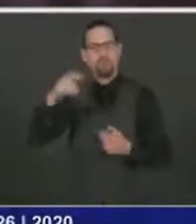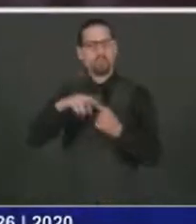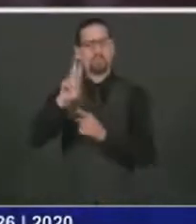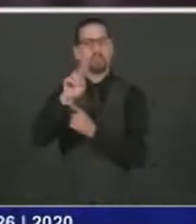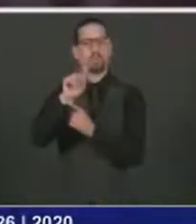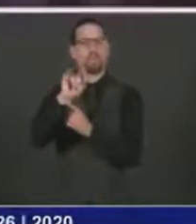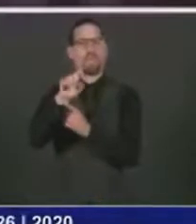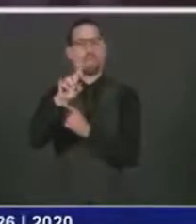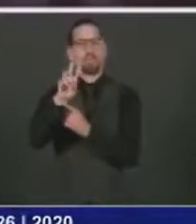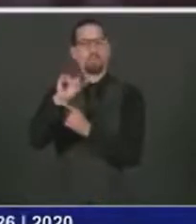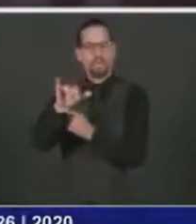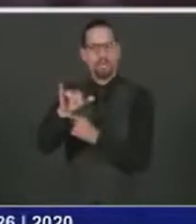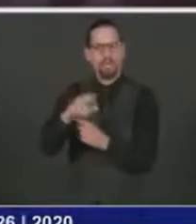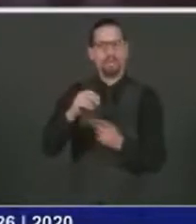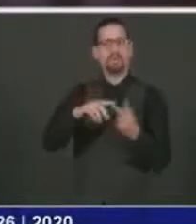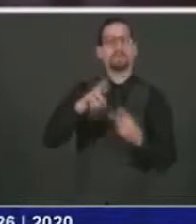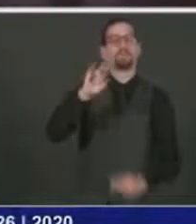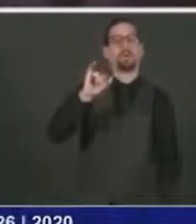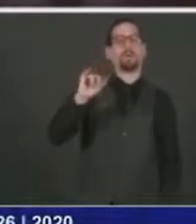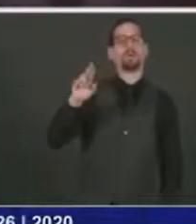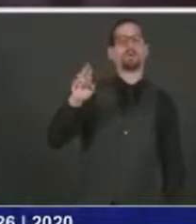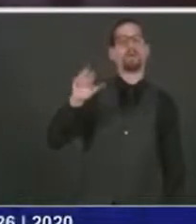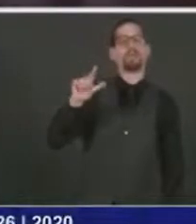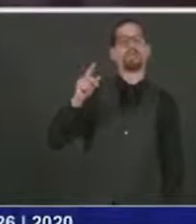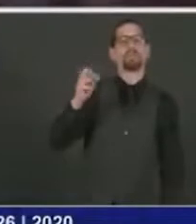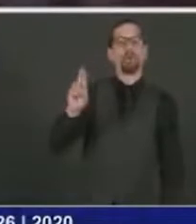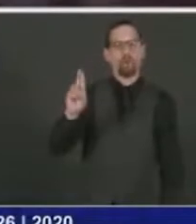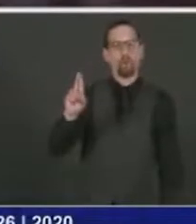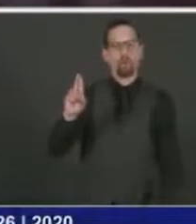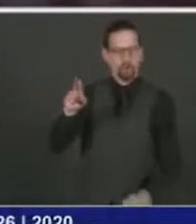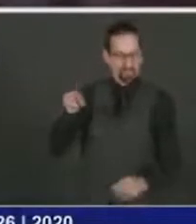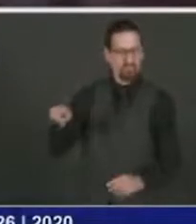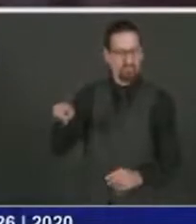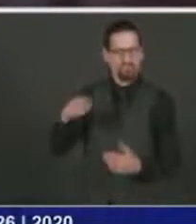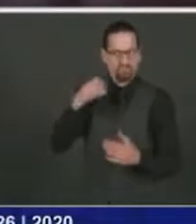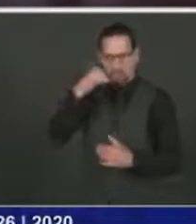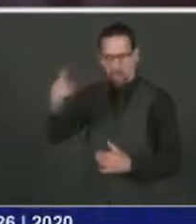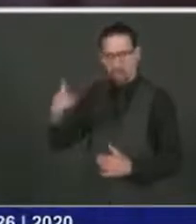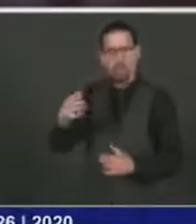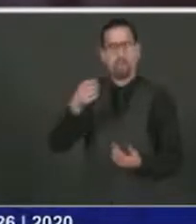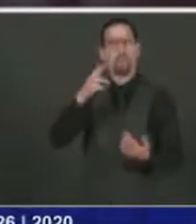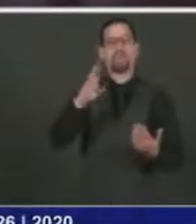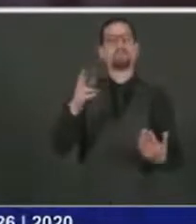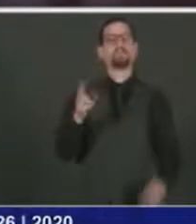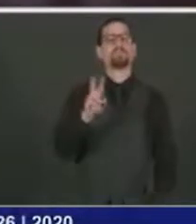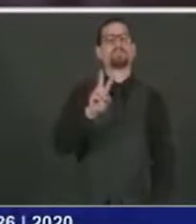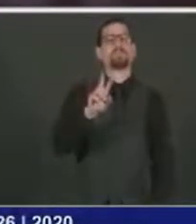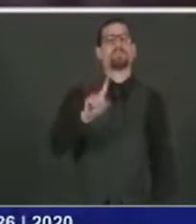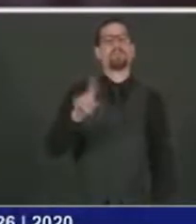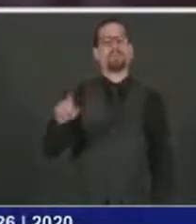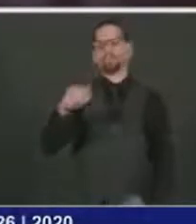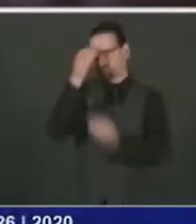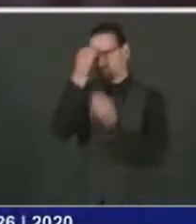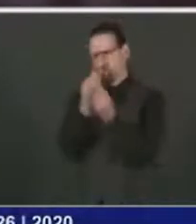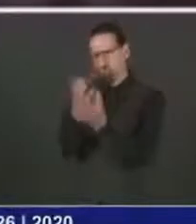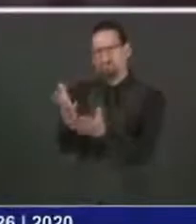call 211 if you need an apartment and you have housing vouchers, or if you're a landlord and you're willing to rent.